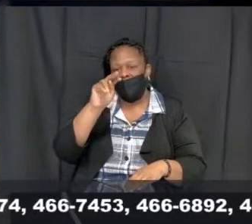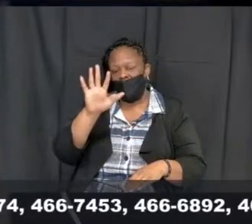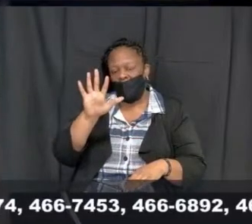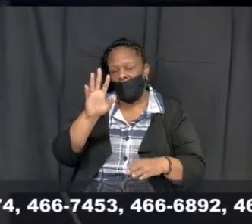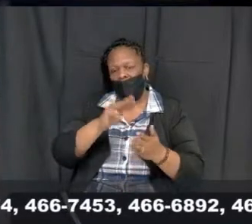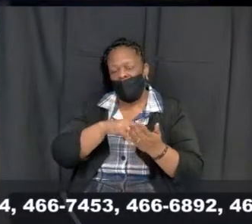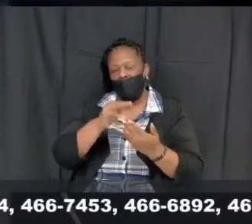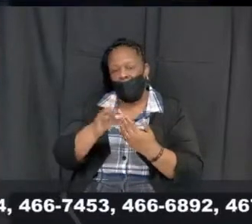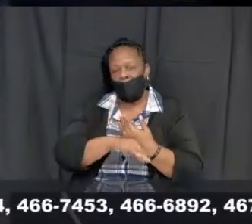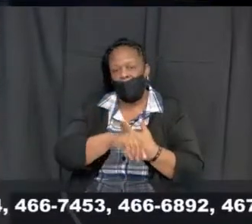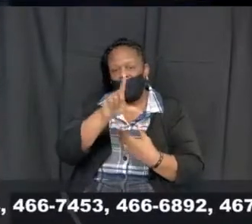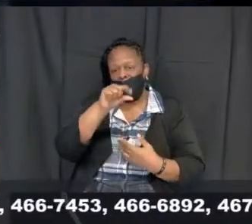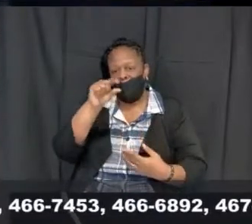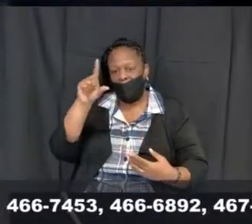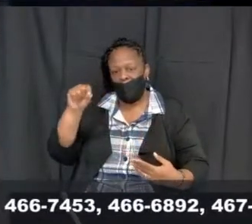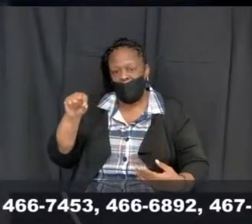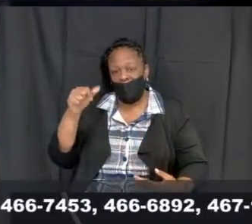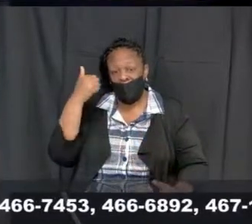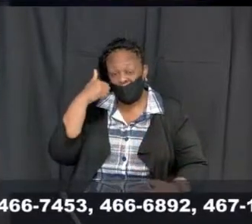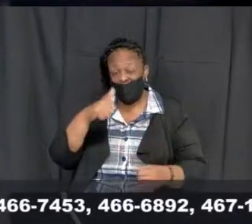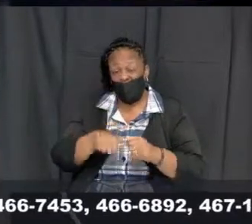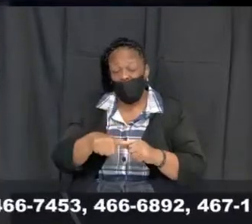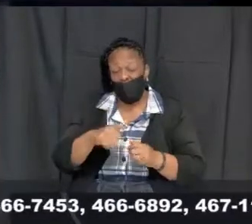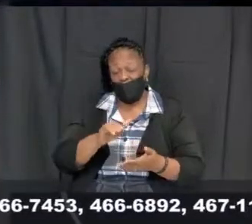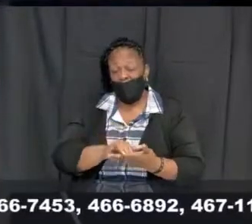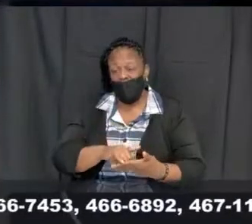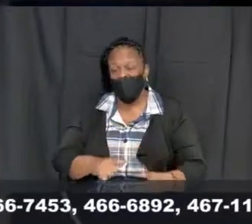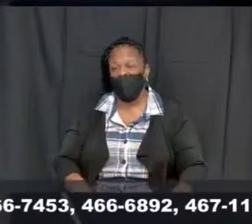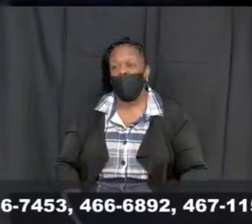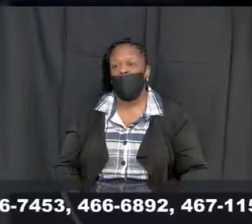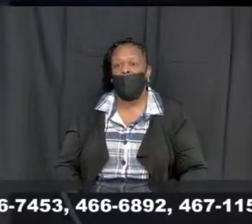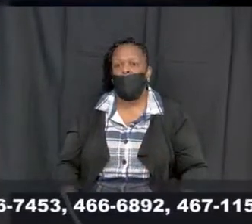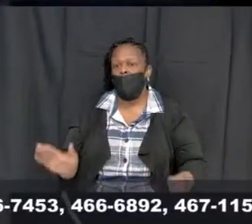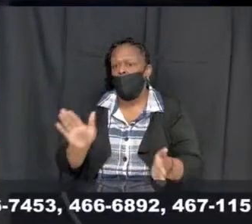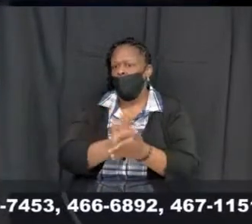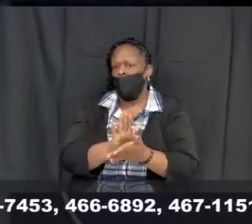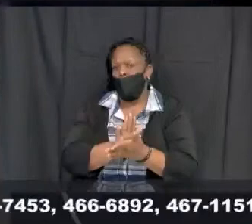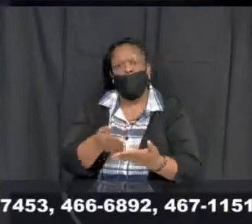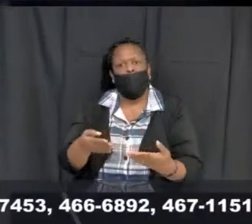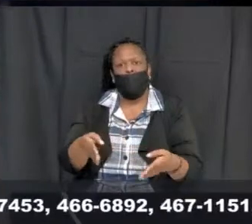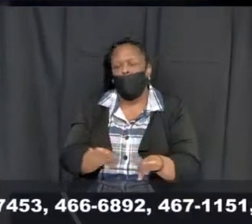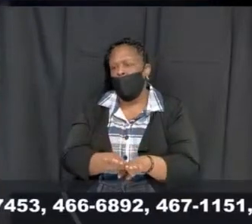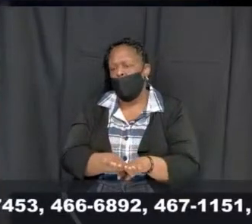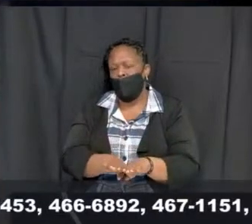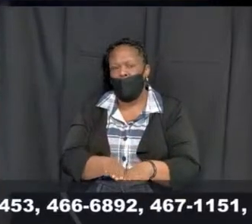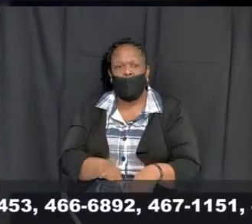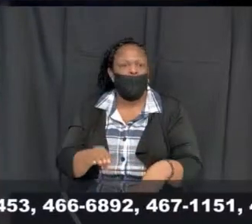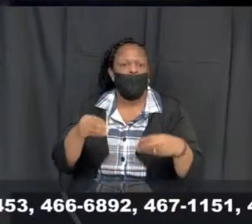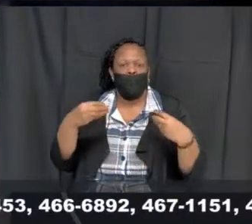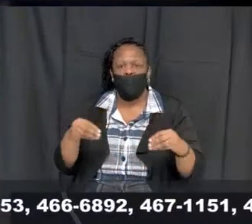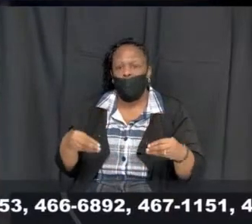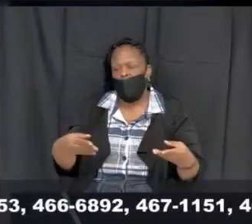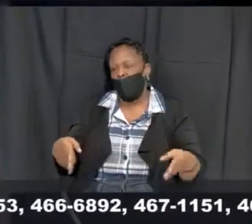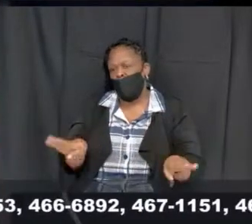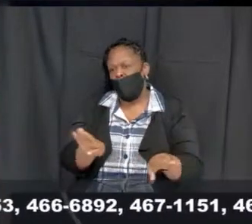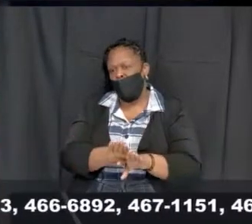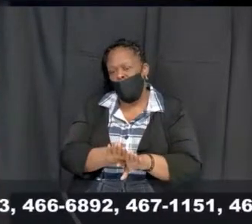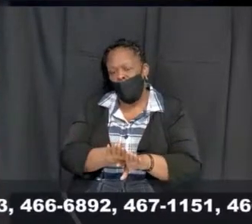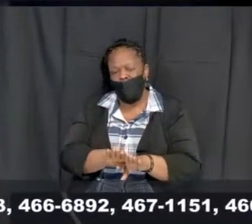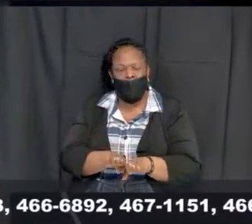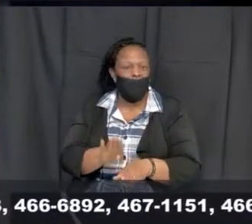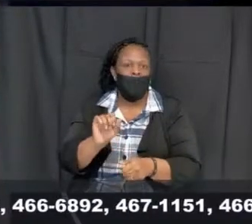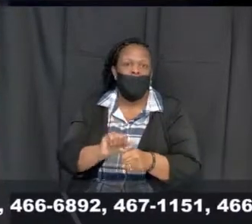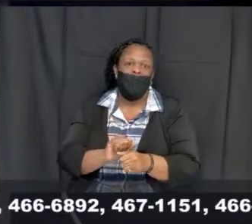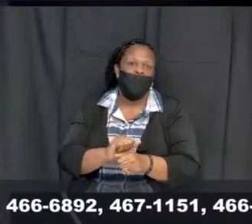commercial flights and only emergency flights and cargo flights would have been allowed into